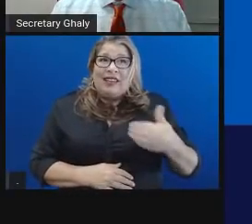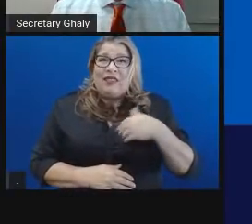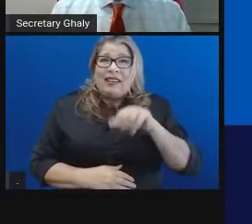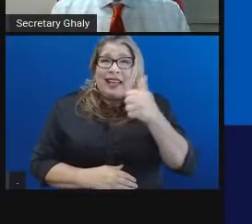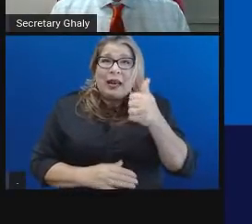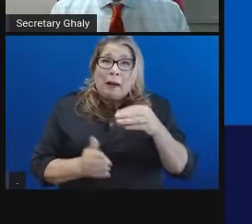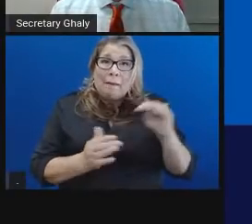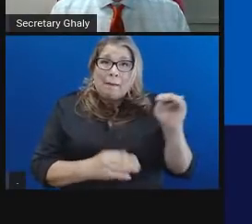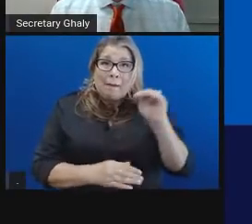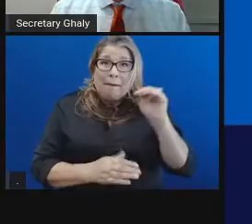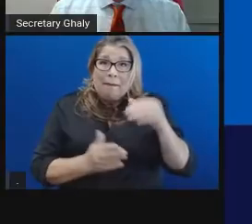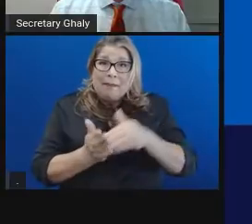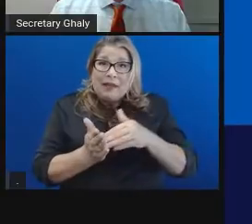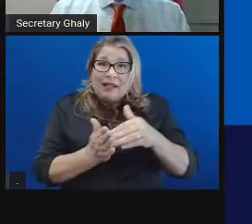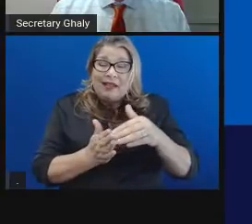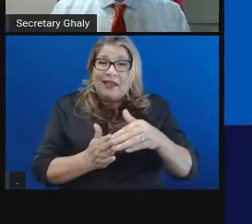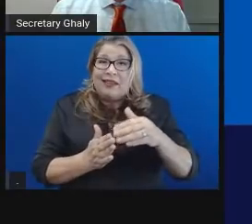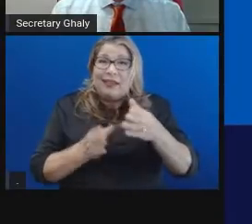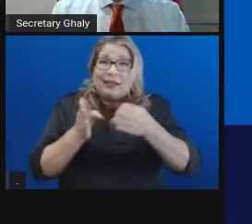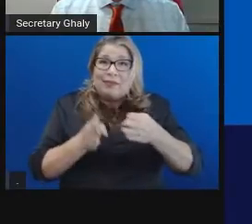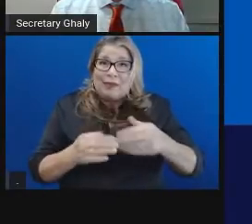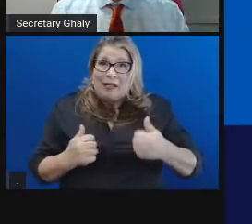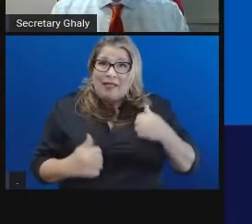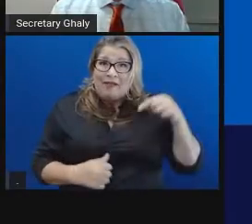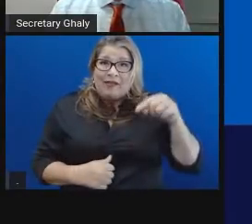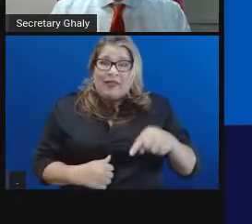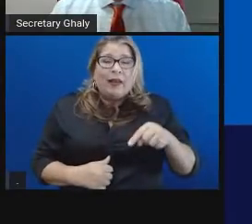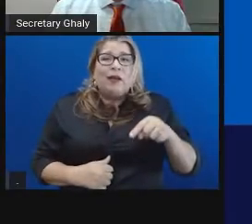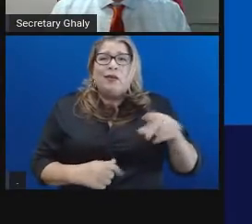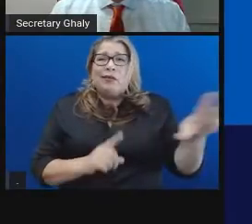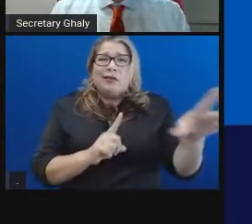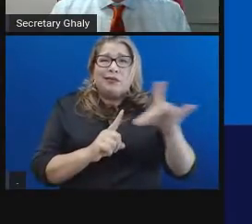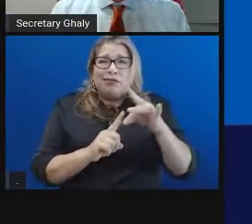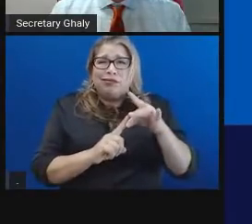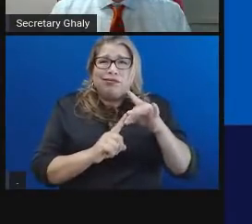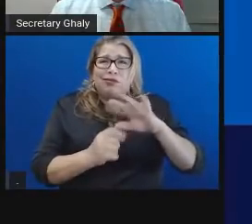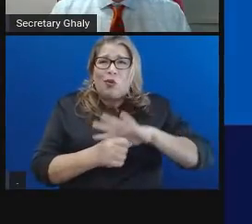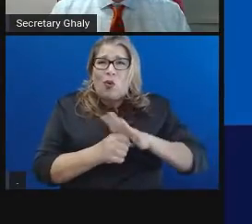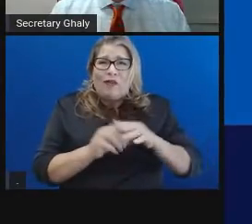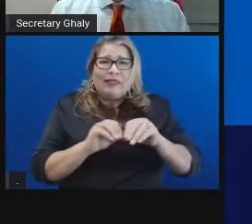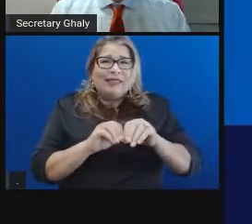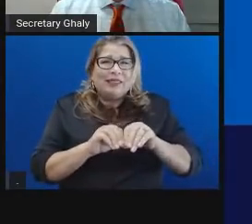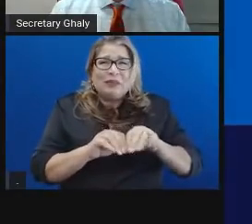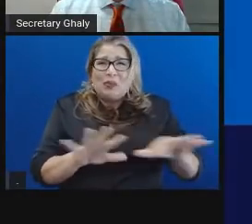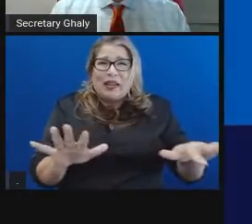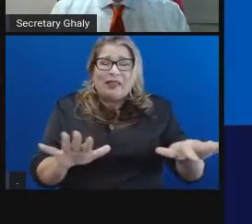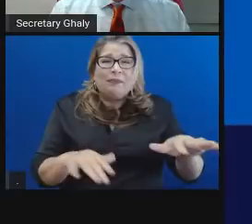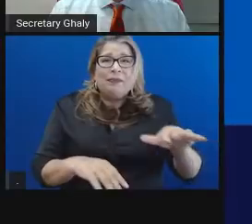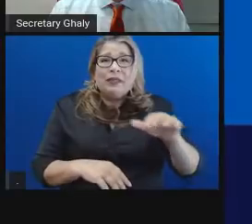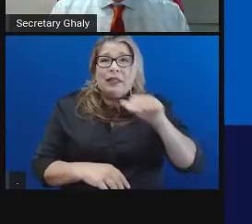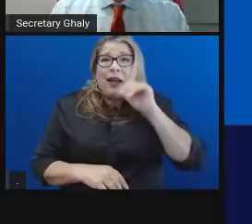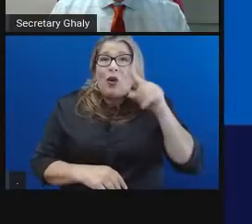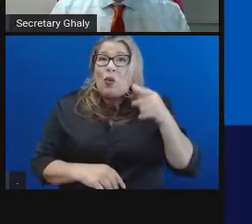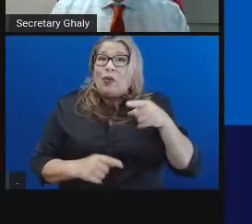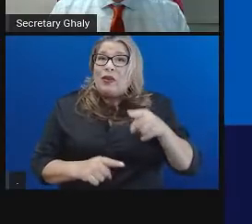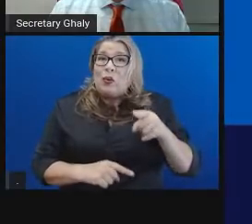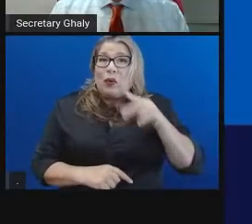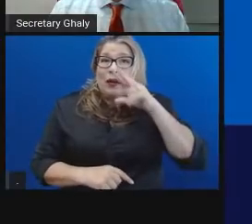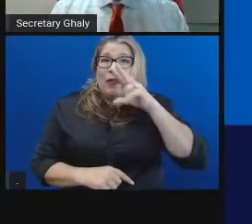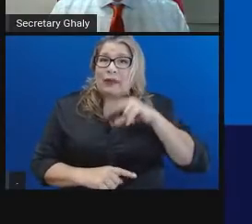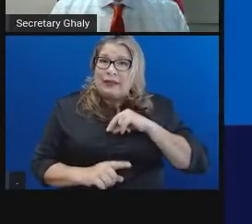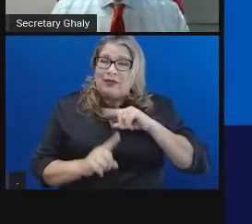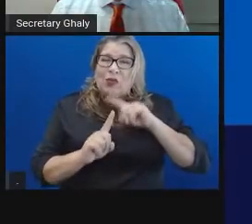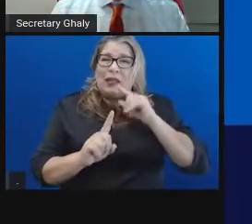impacted with tremendous rates of spread of the disease, not just right around Thanksgiving, but a little bit before